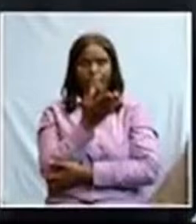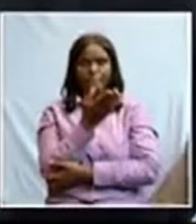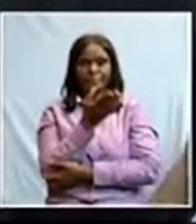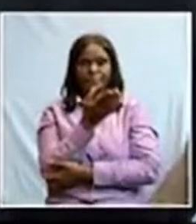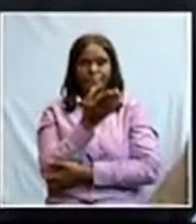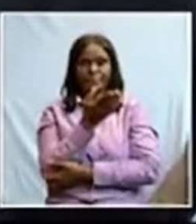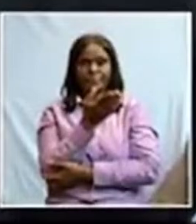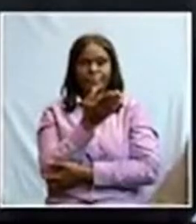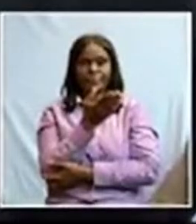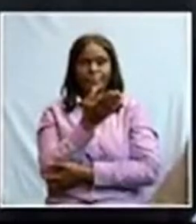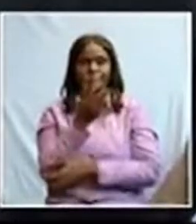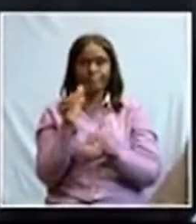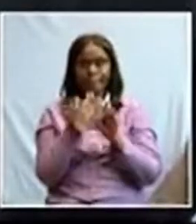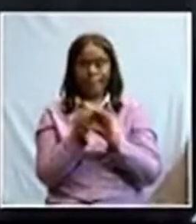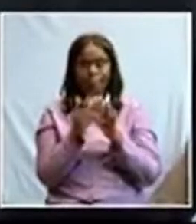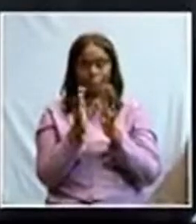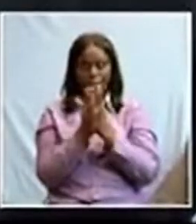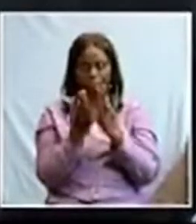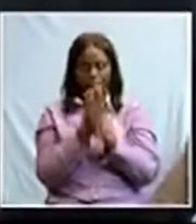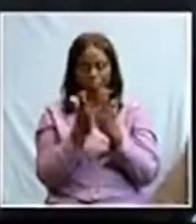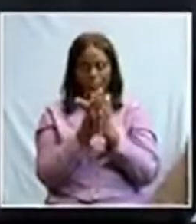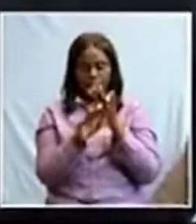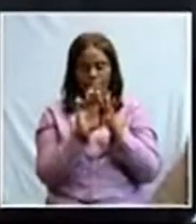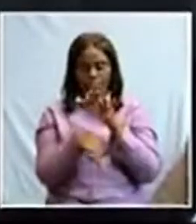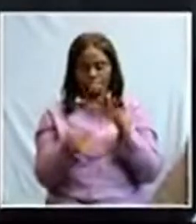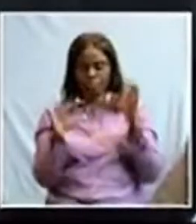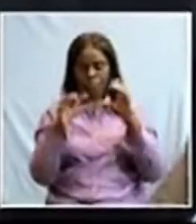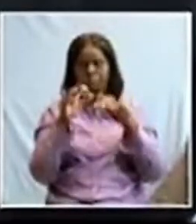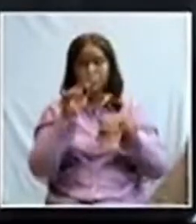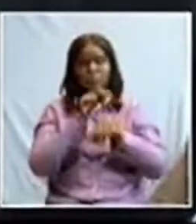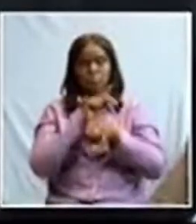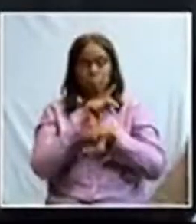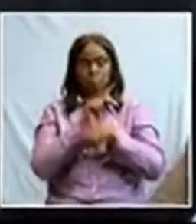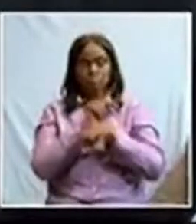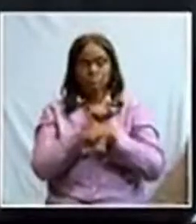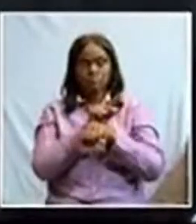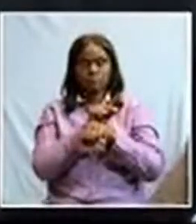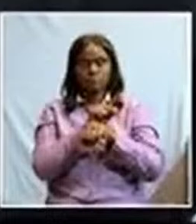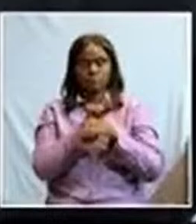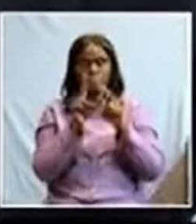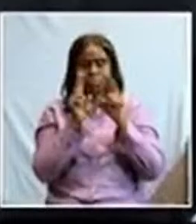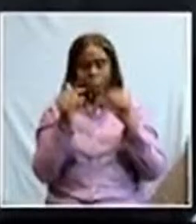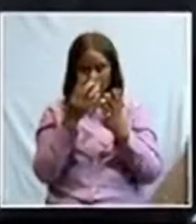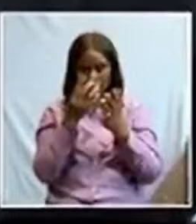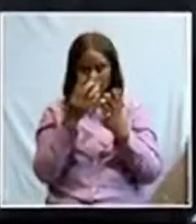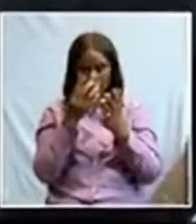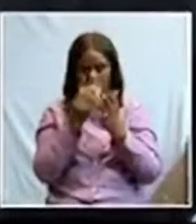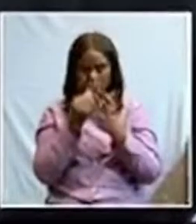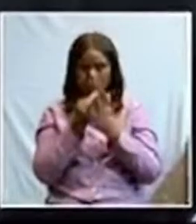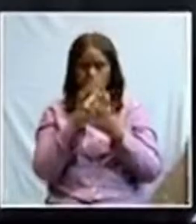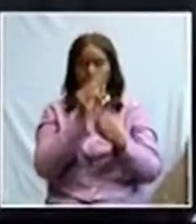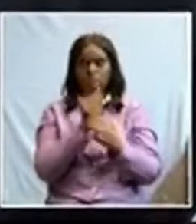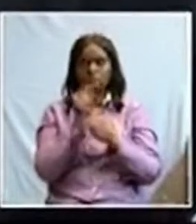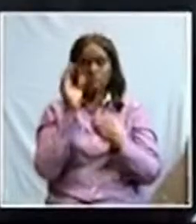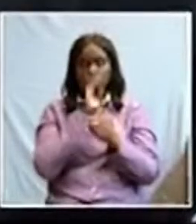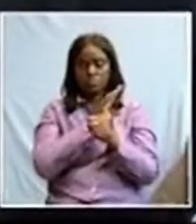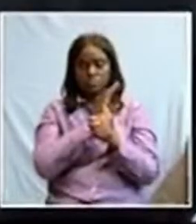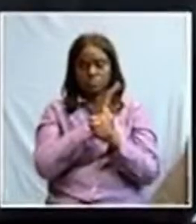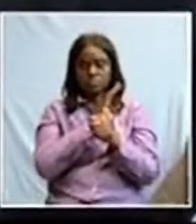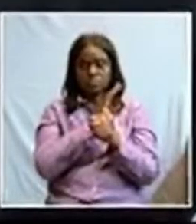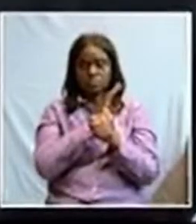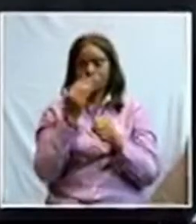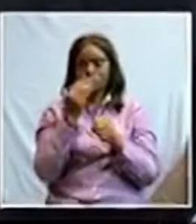the ledger under community project. So the amount received